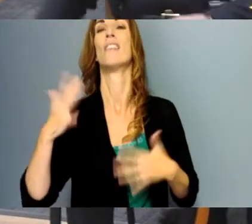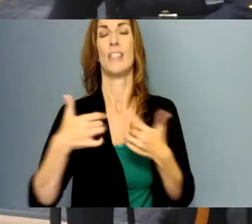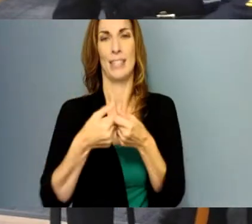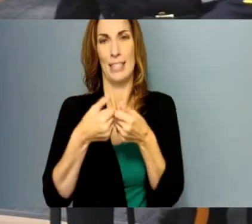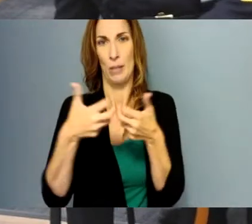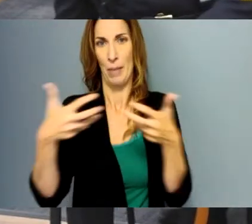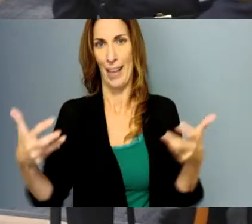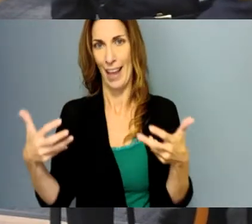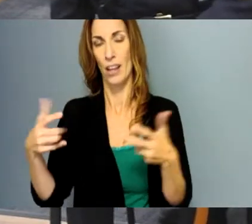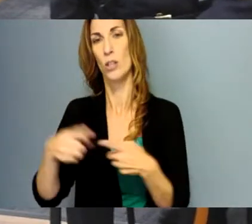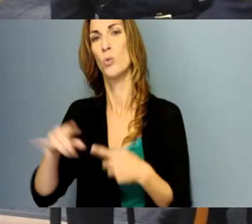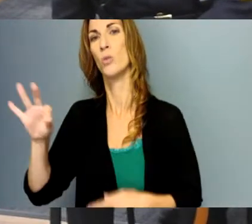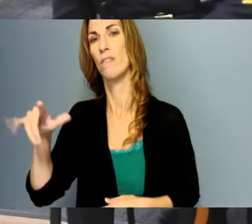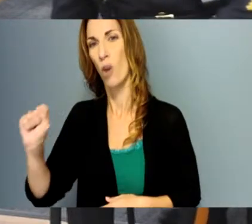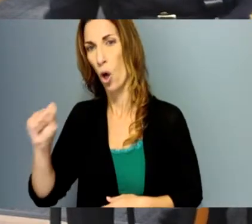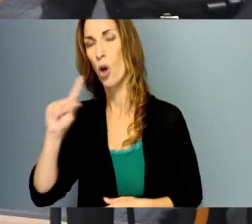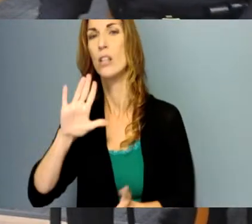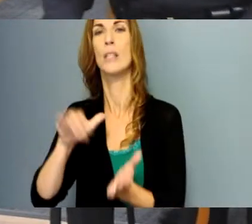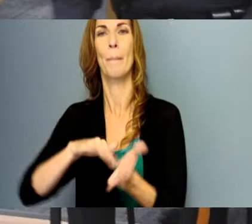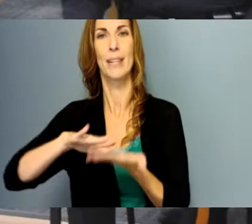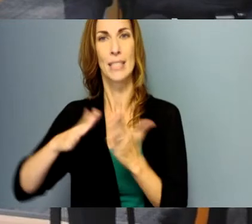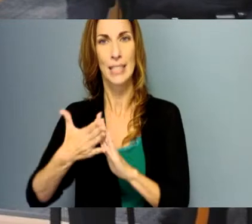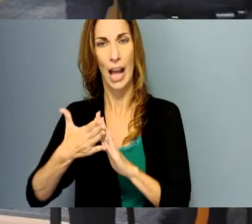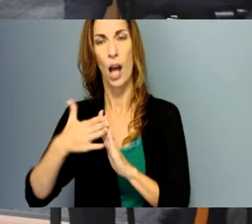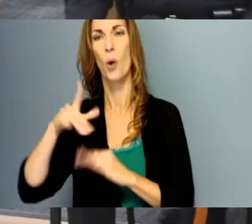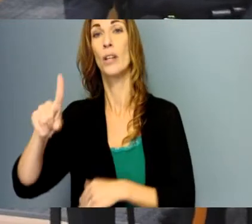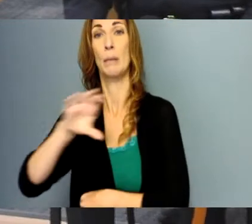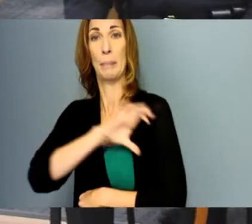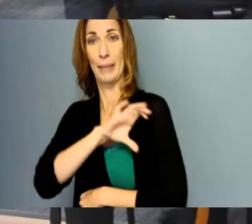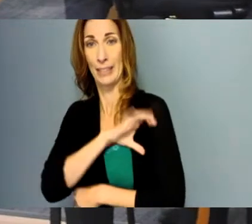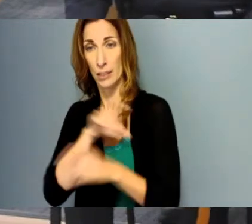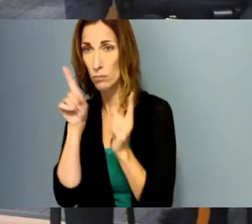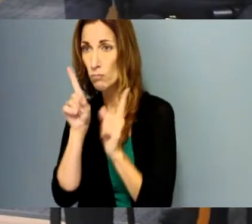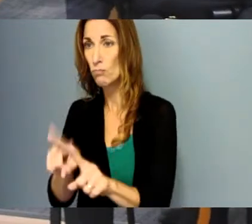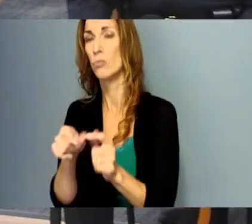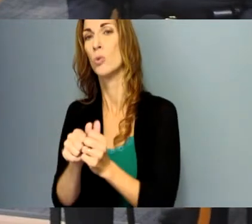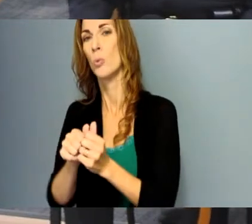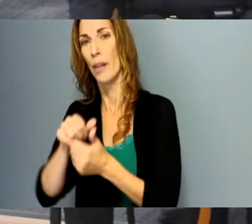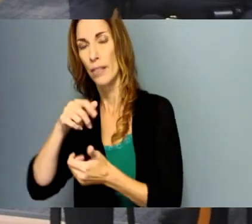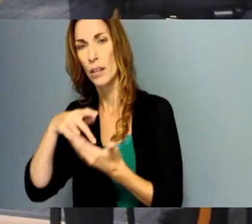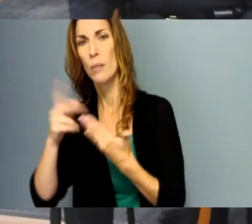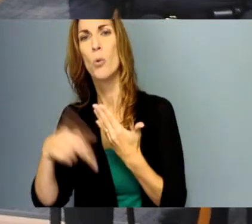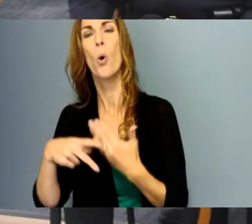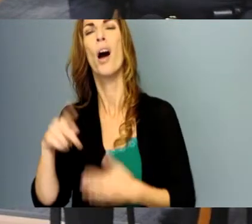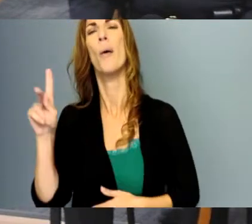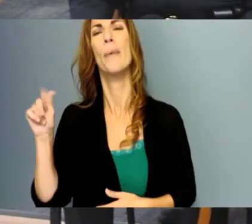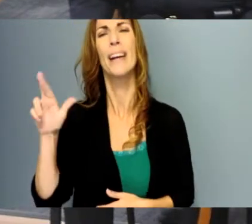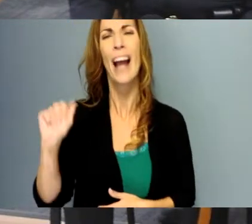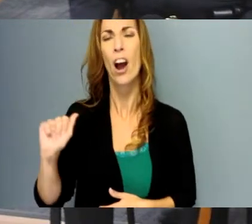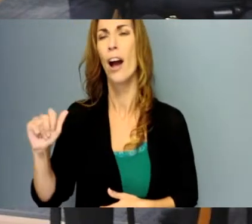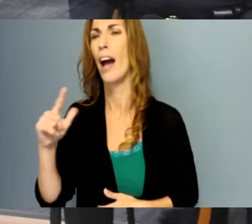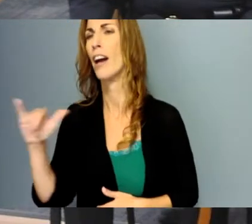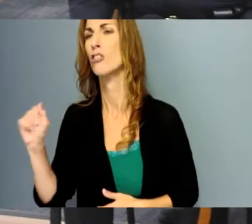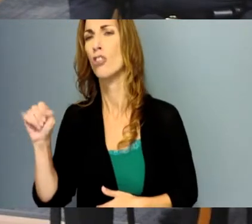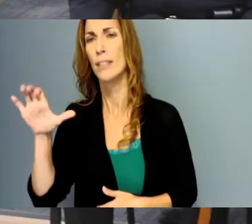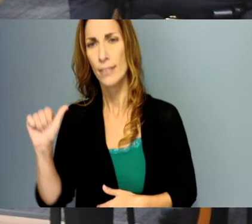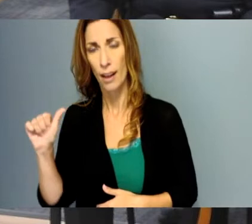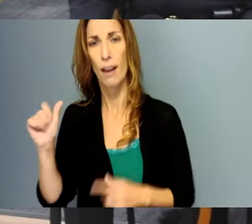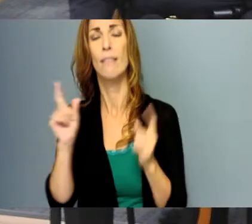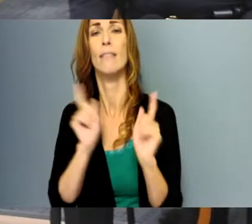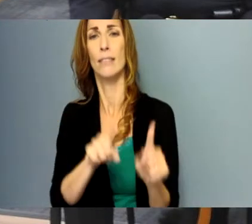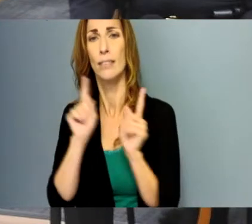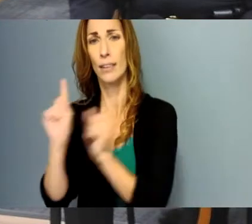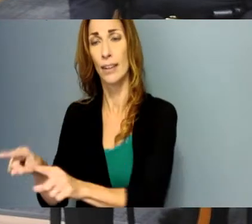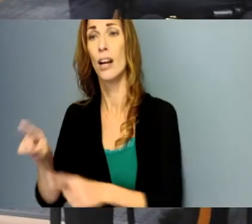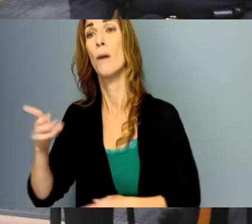program into Falls and Middletown Township Police Departments with co-responder Kara Godinsky and Jessica Lepresti, and now Bristol Township,